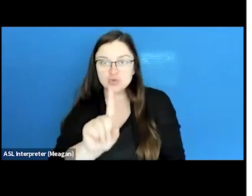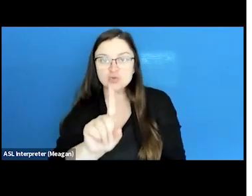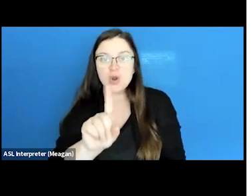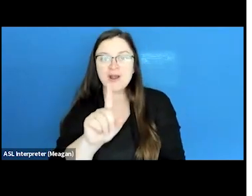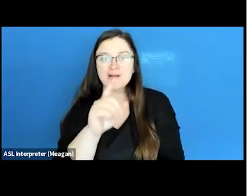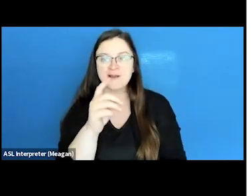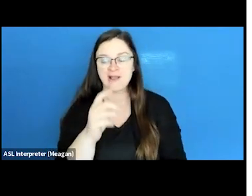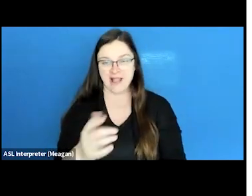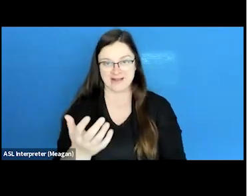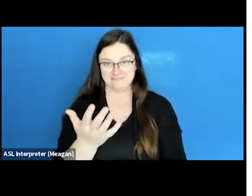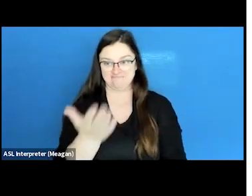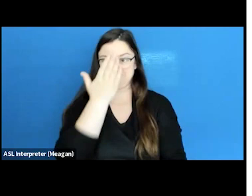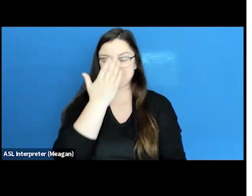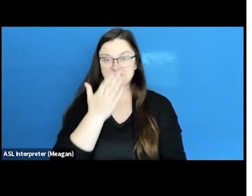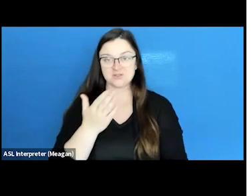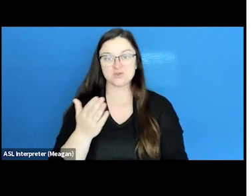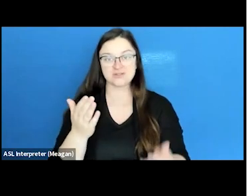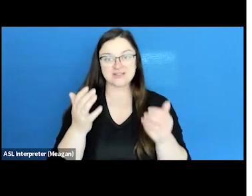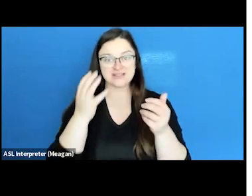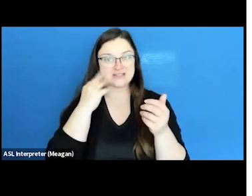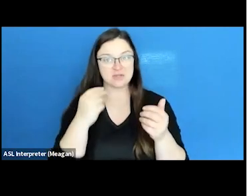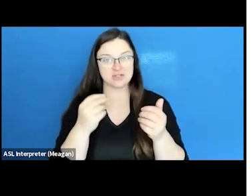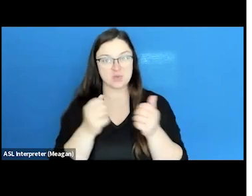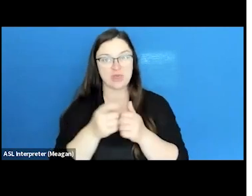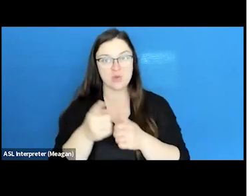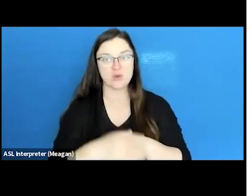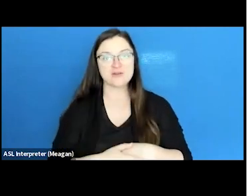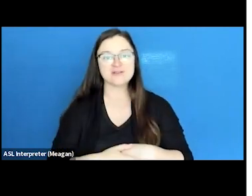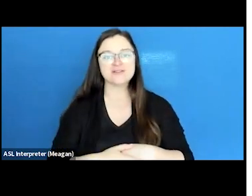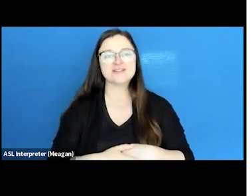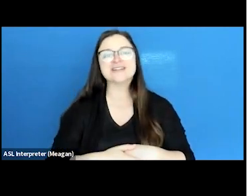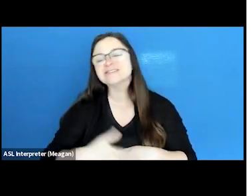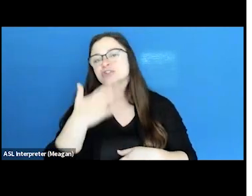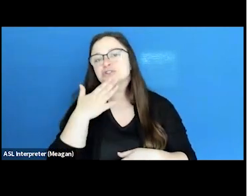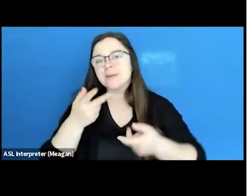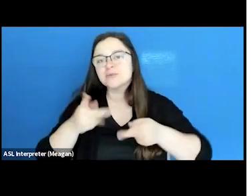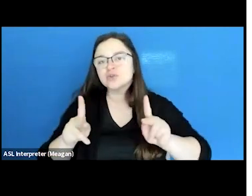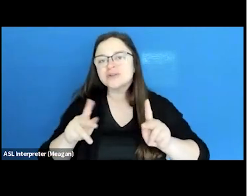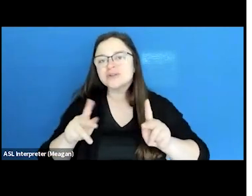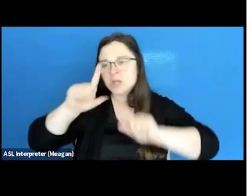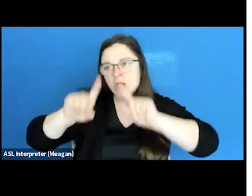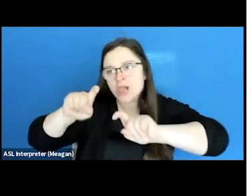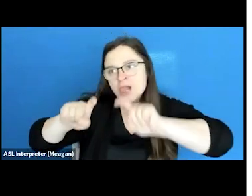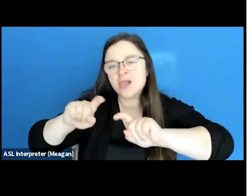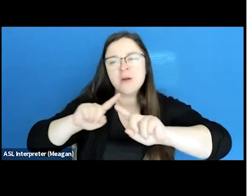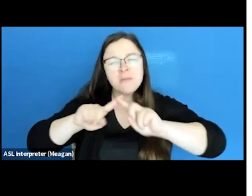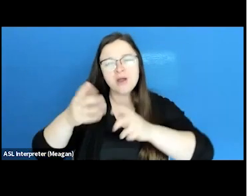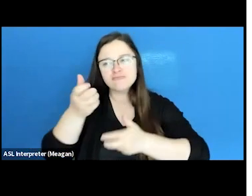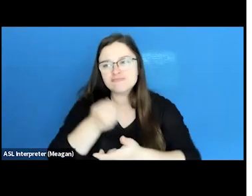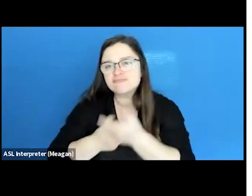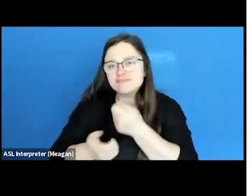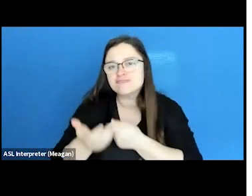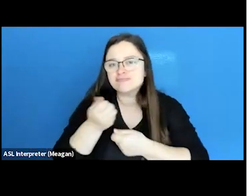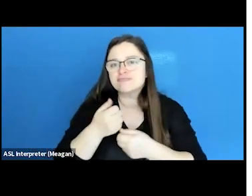you're sitting there, and this is a wonderful opportunity not to interrogate the person, but to get a lot of information and make them feel at